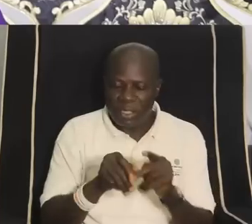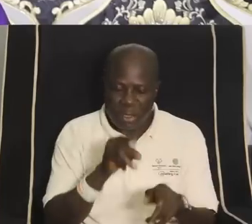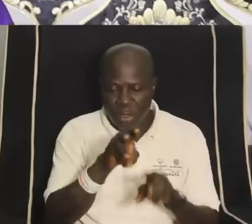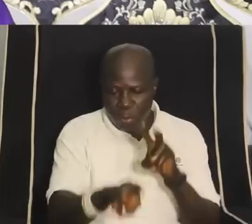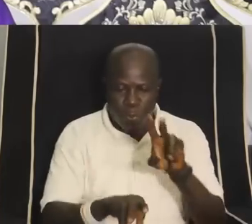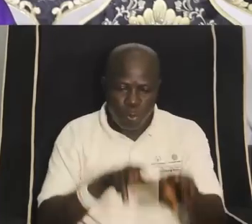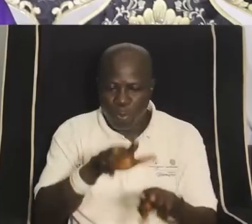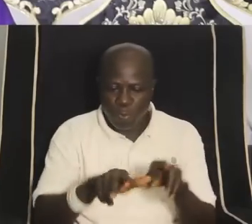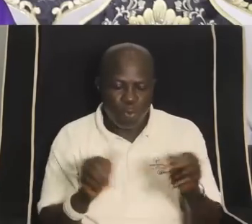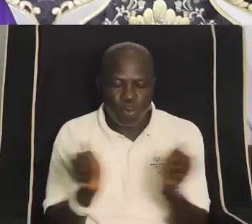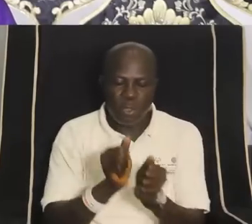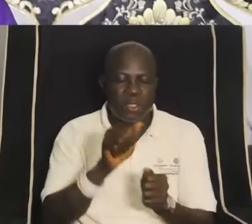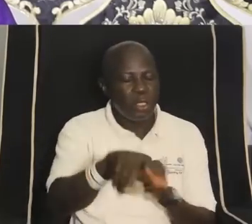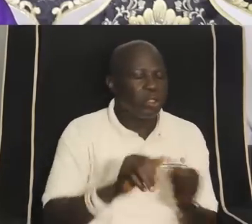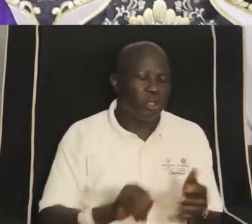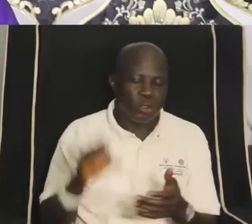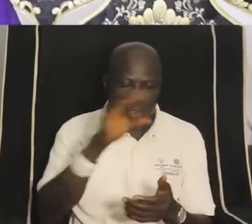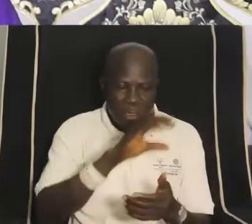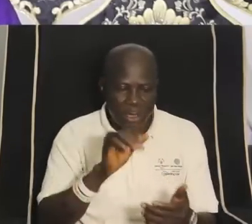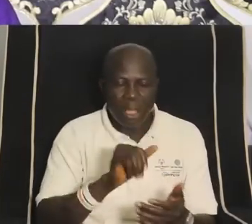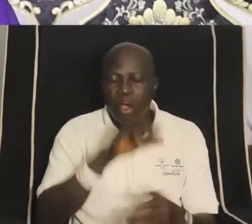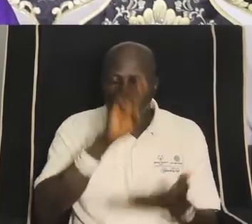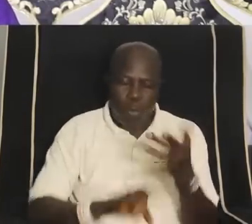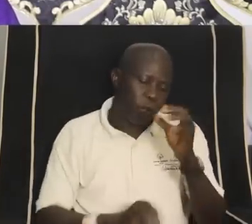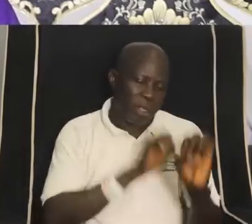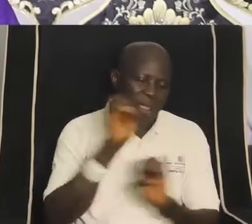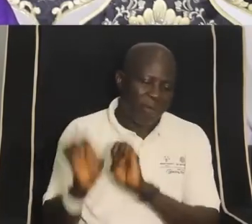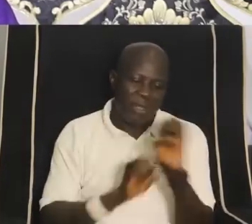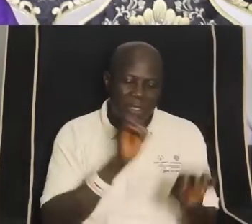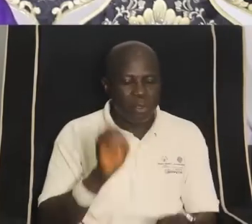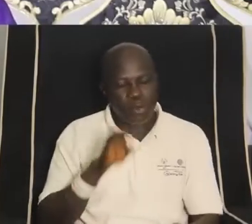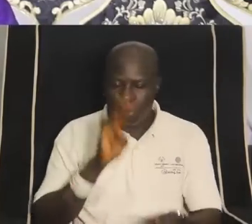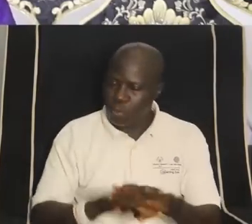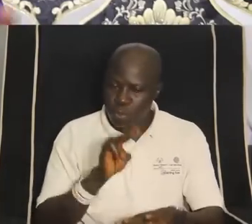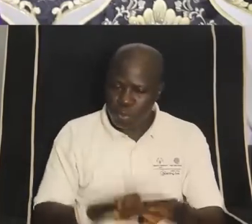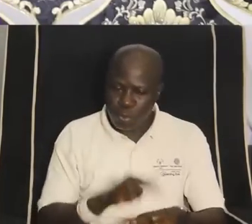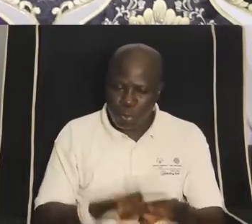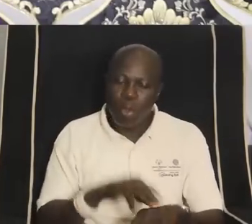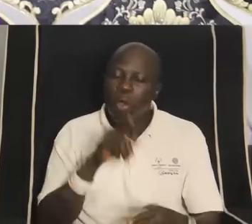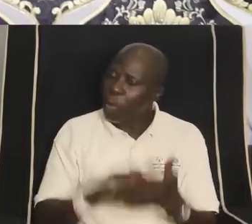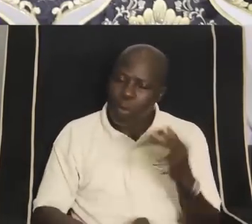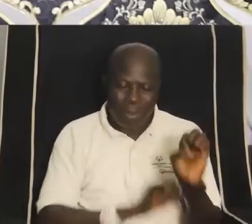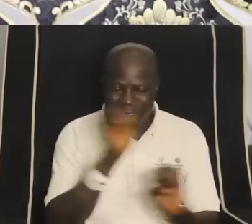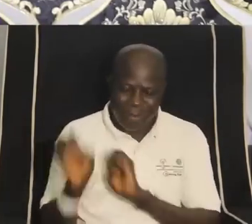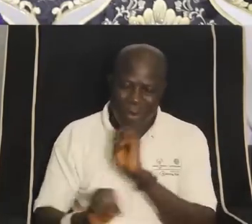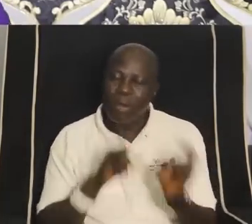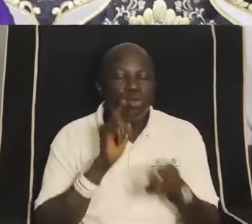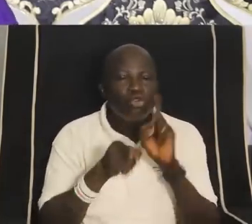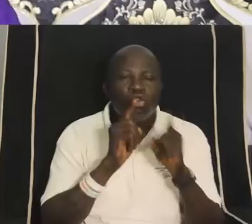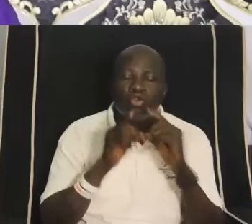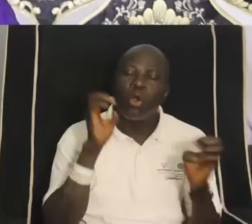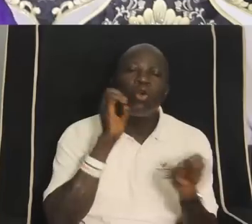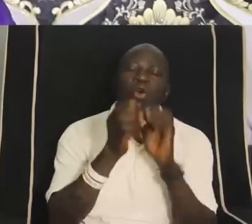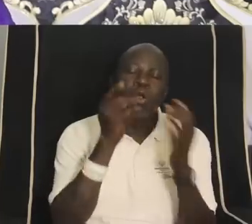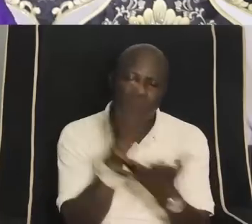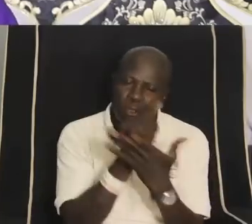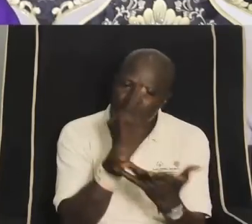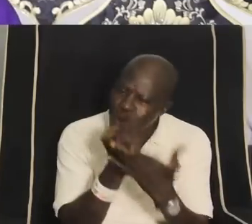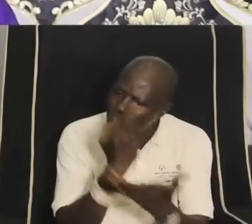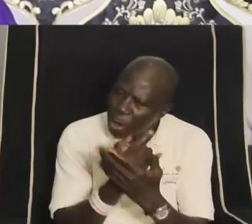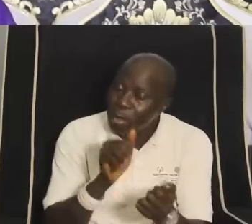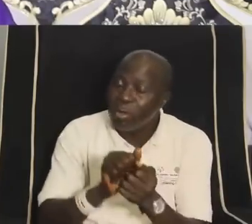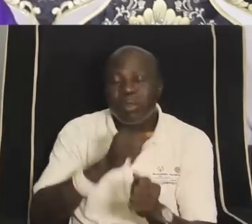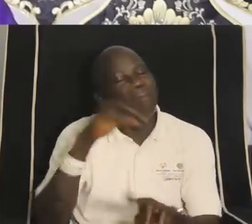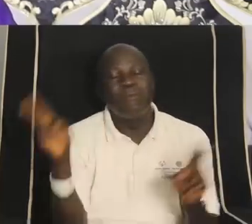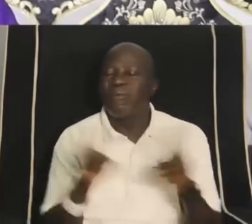be with the people that you work with ohun to ba se sora be watchful of whatever you do en to ma ba dan kan ko sora the people that will have this with them in